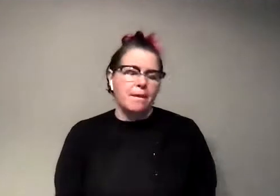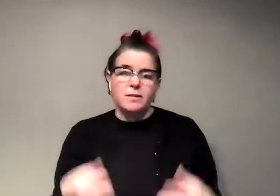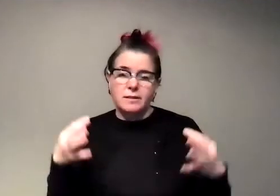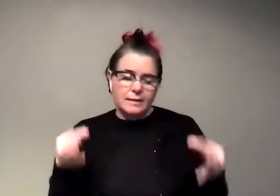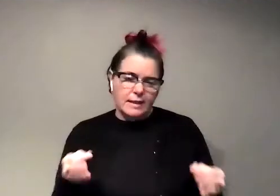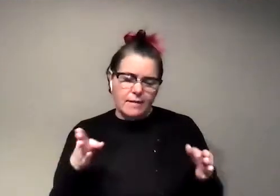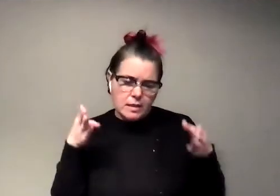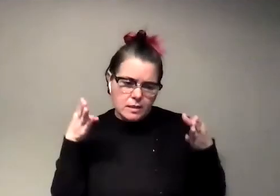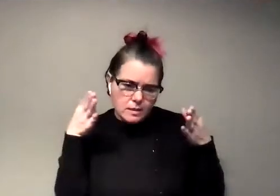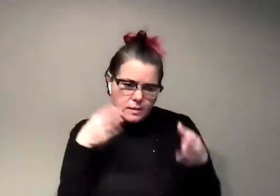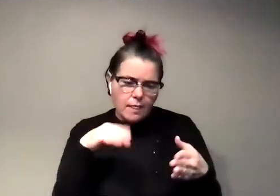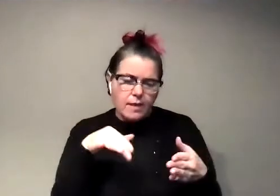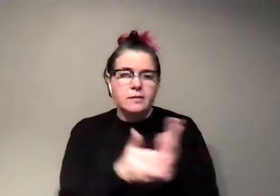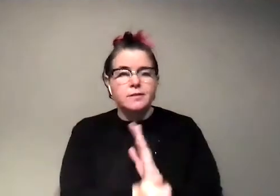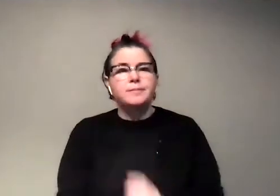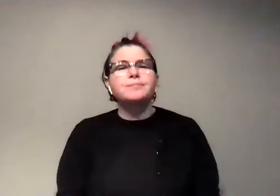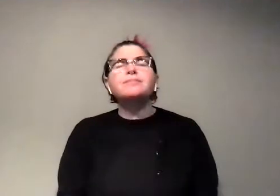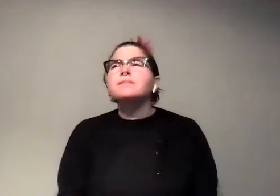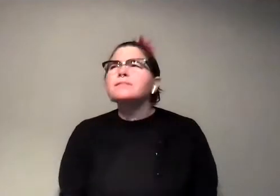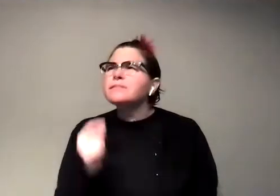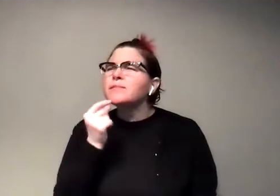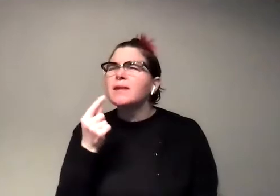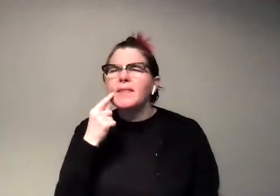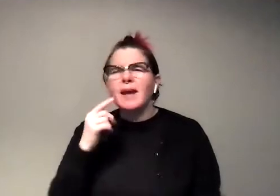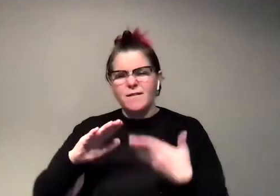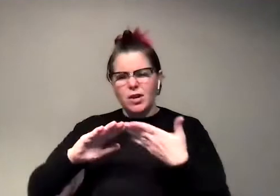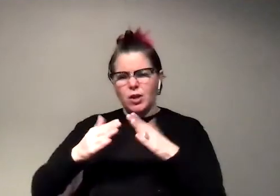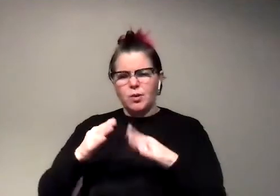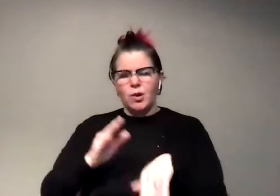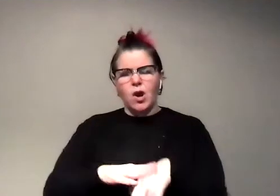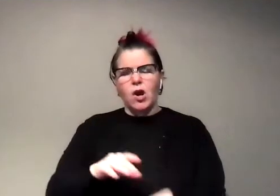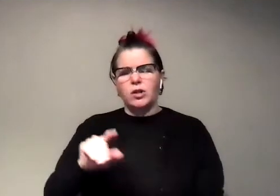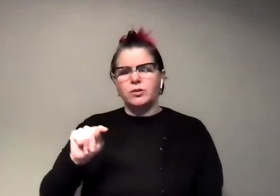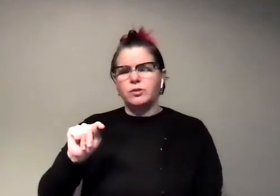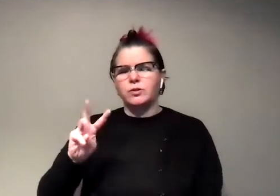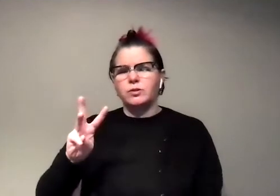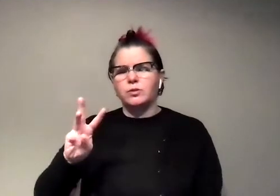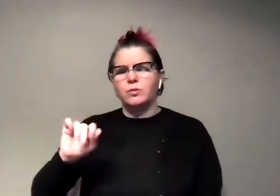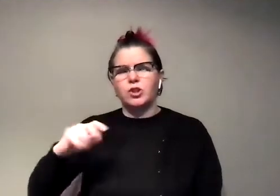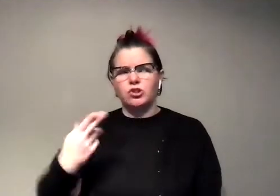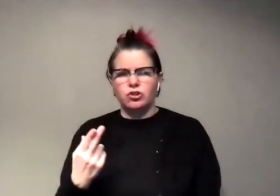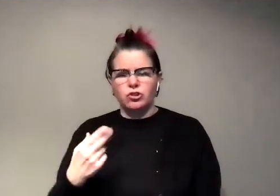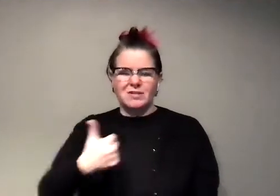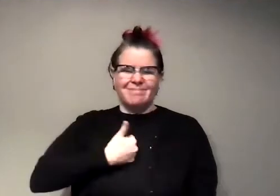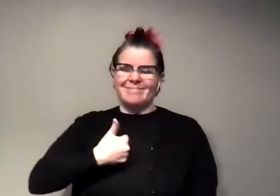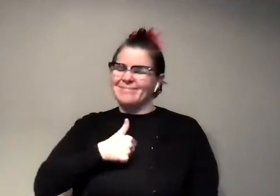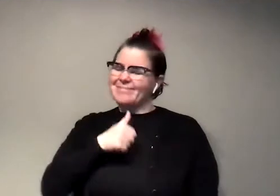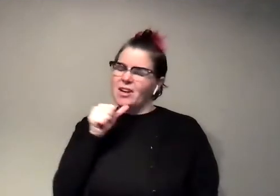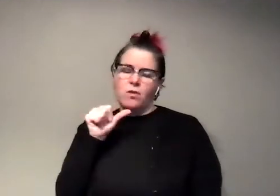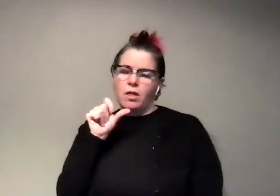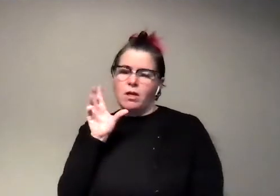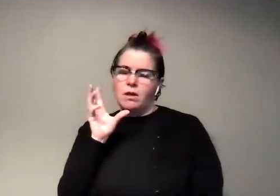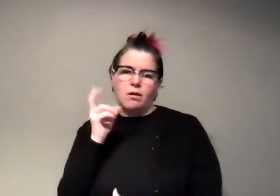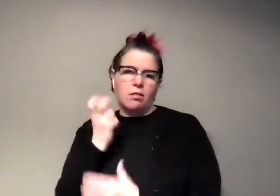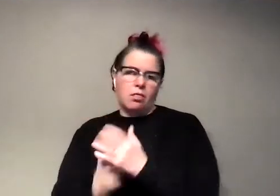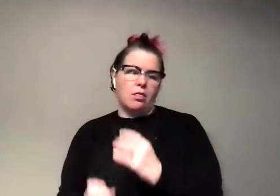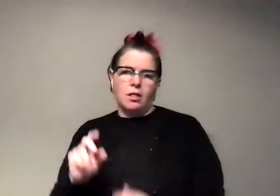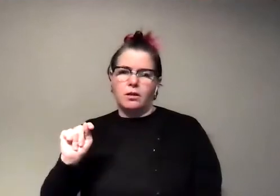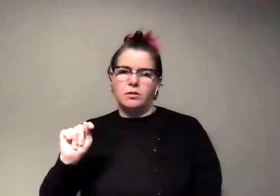stuff. Cool. I think there's also a community on Twitch. I haven't done much on Twitch before, but